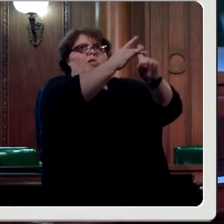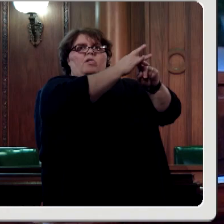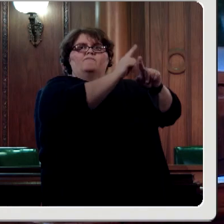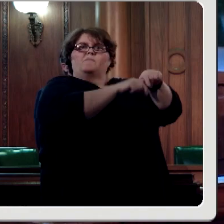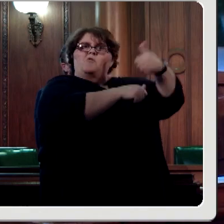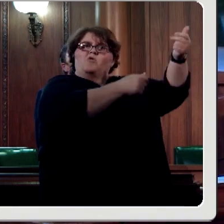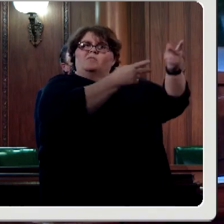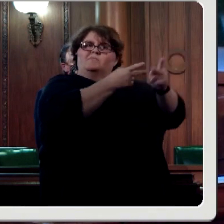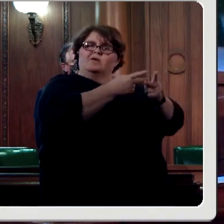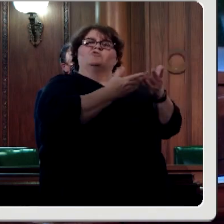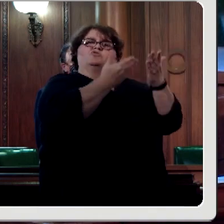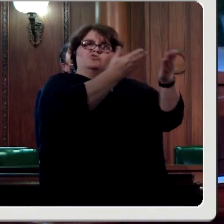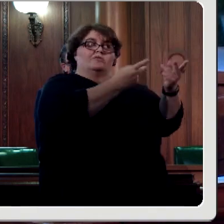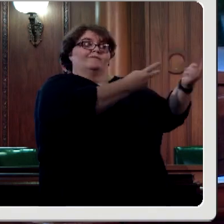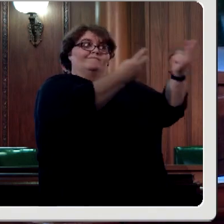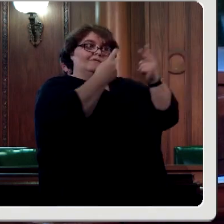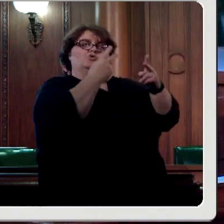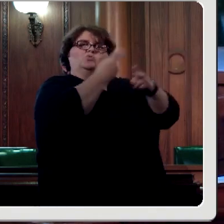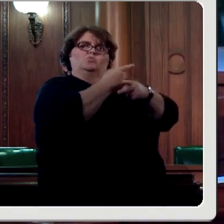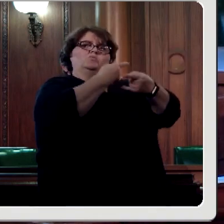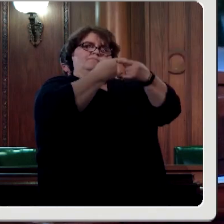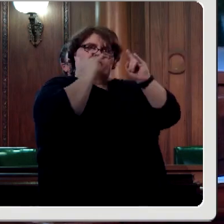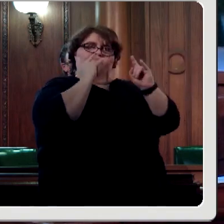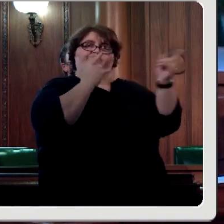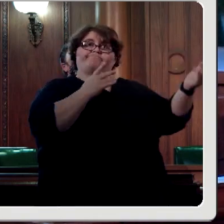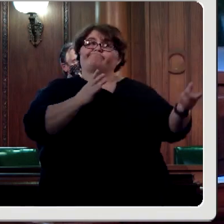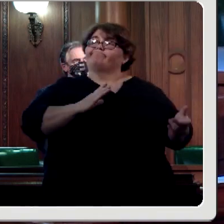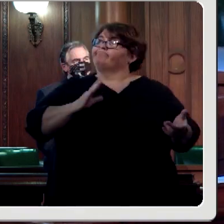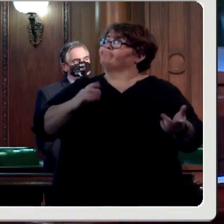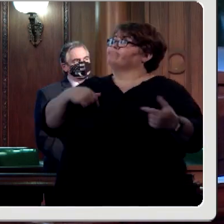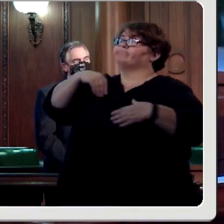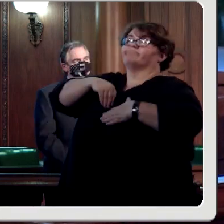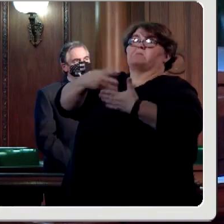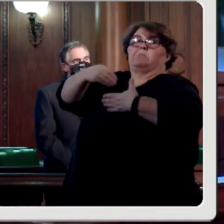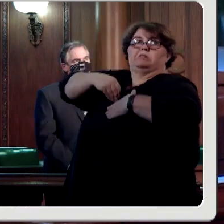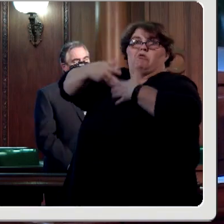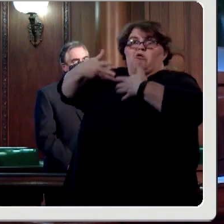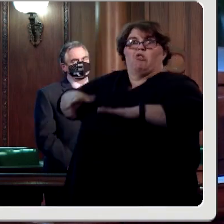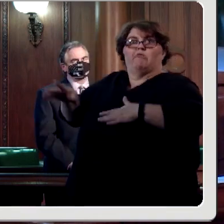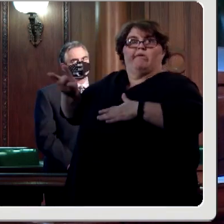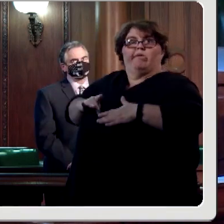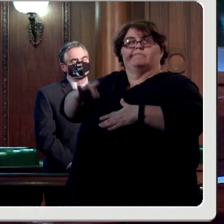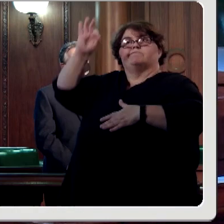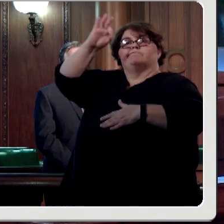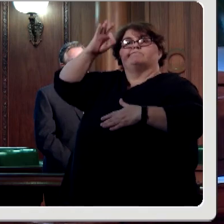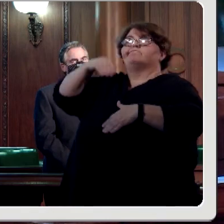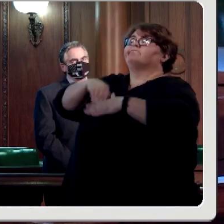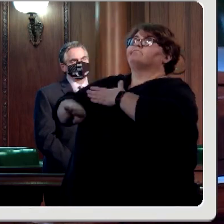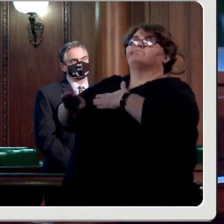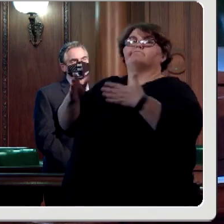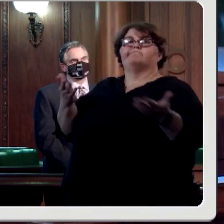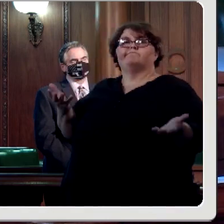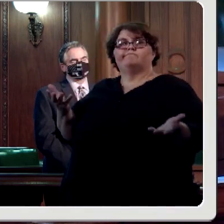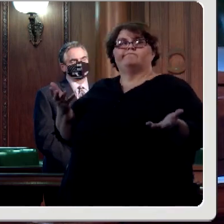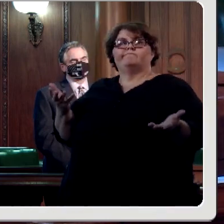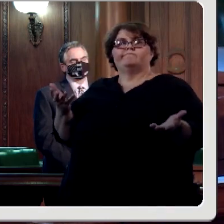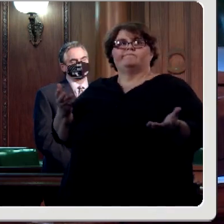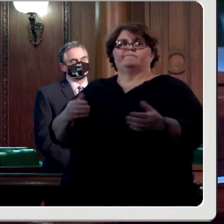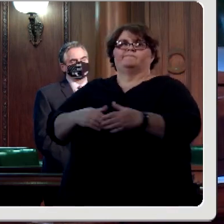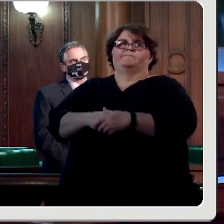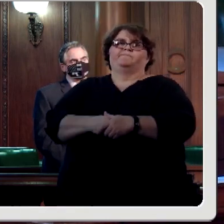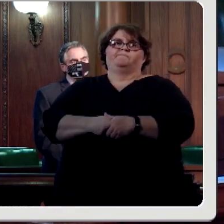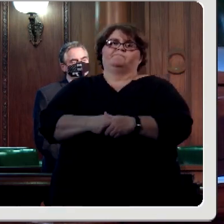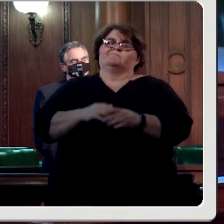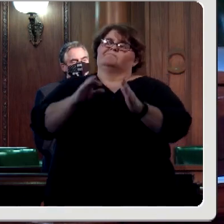know, asymptomatically infected, and they have no idea whether you're infected and carrying or could potentially transmit. And therefore, you want